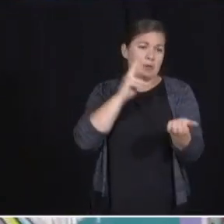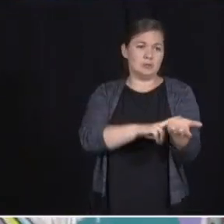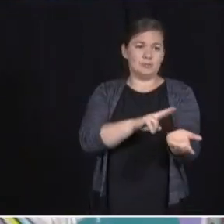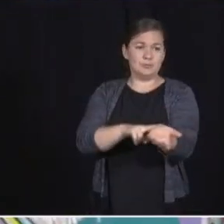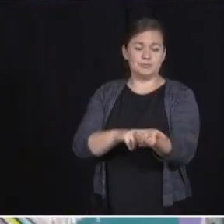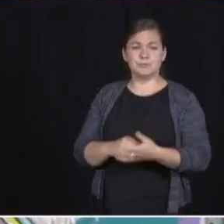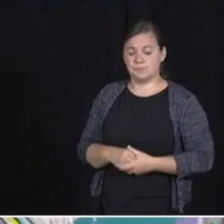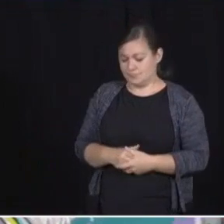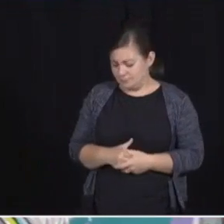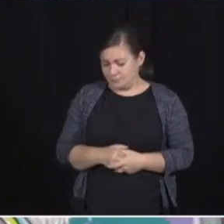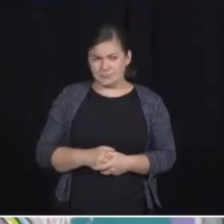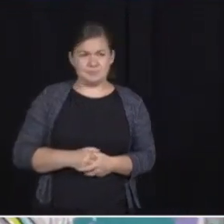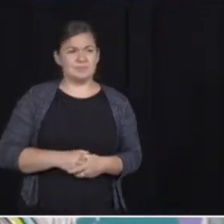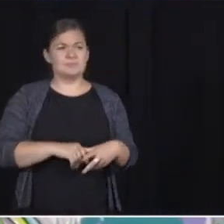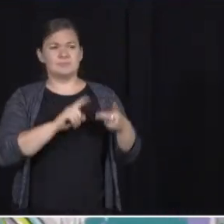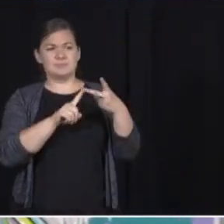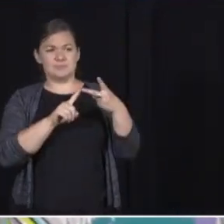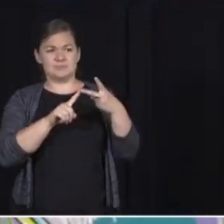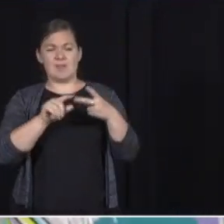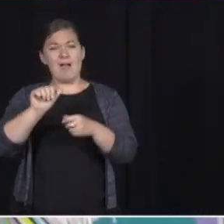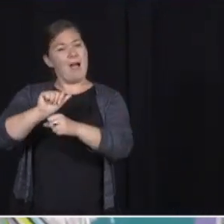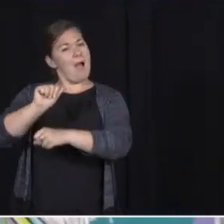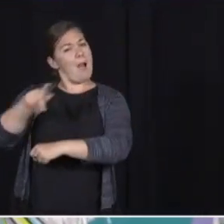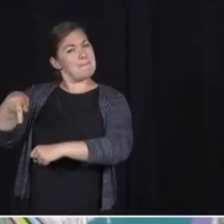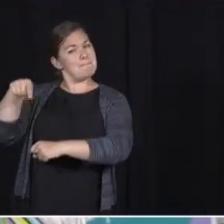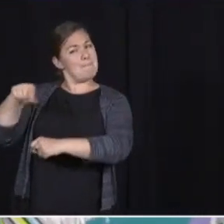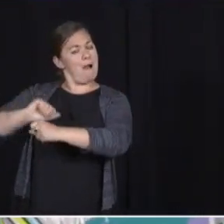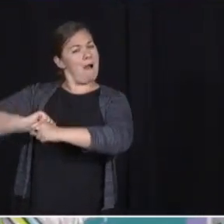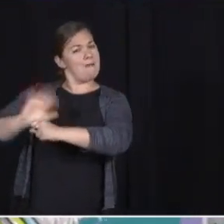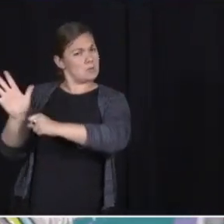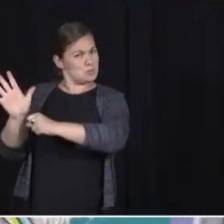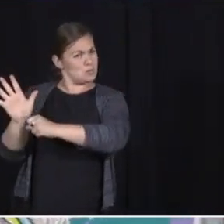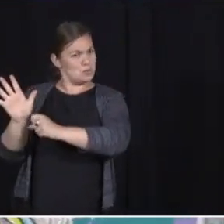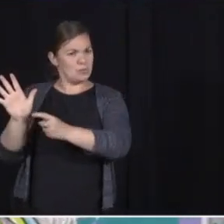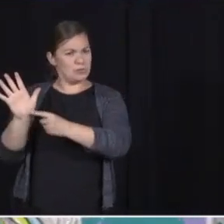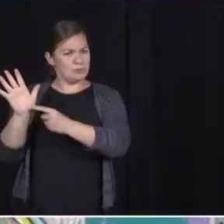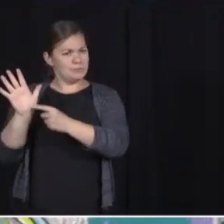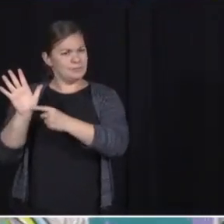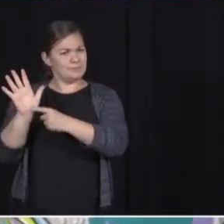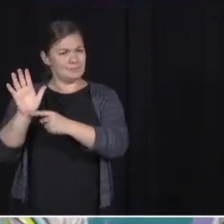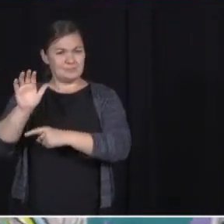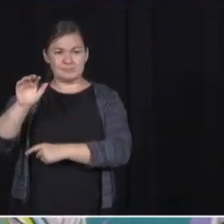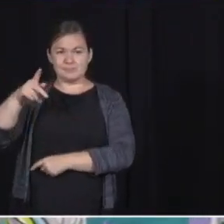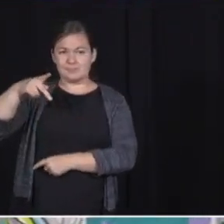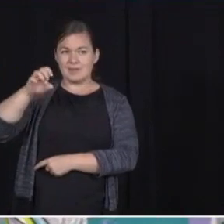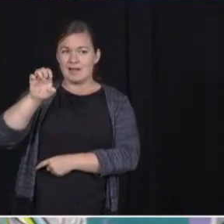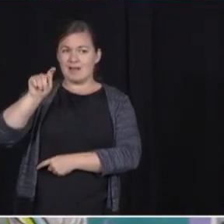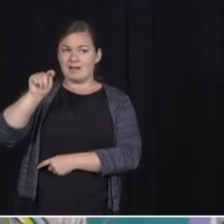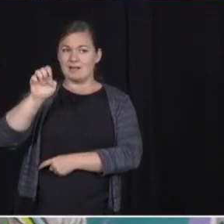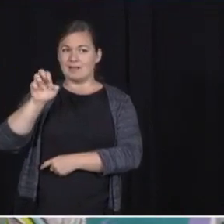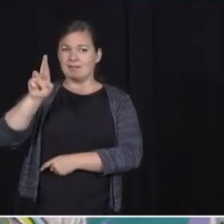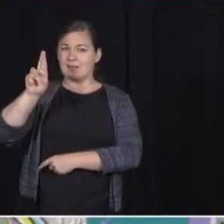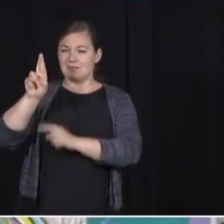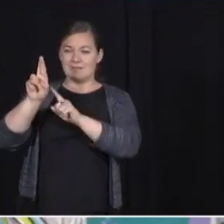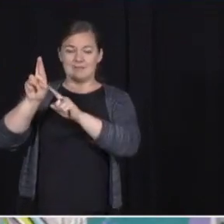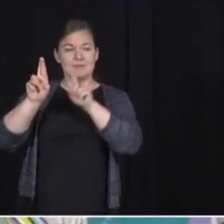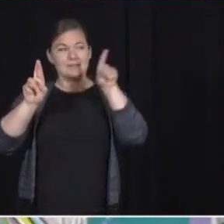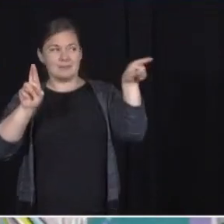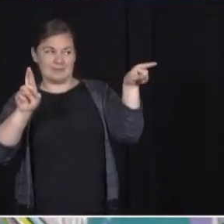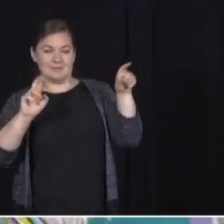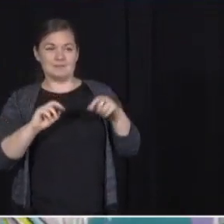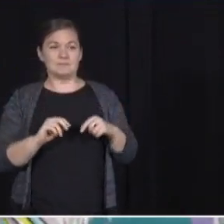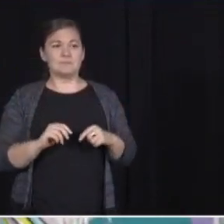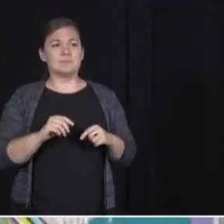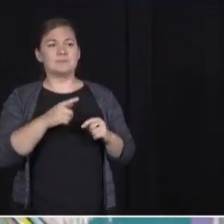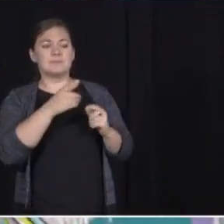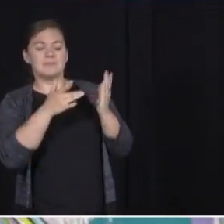the COVID app, and this might have to go to Peter. Yep. It's a little bit technical. I've seen some activity on